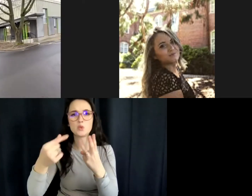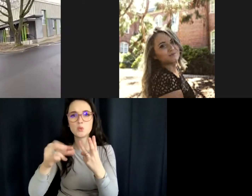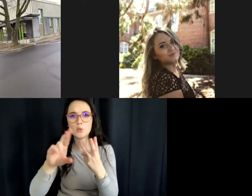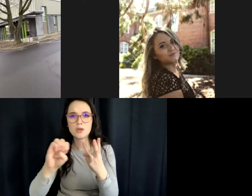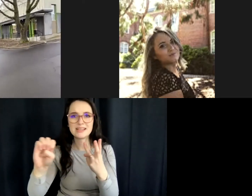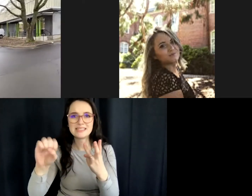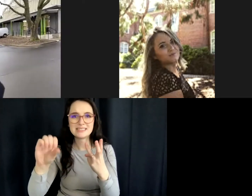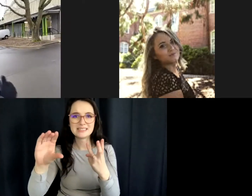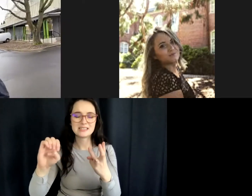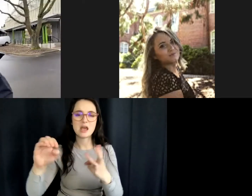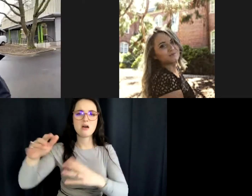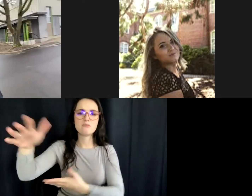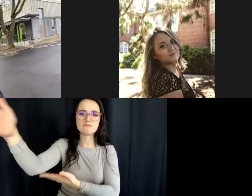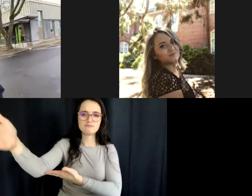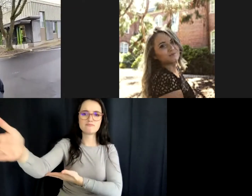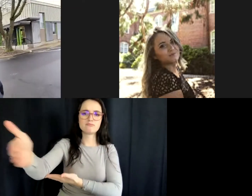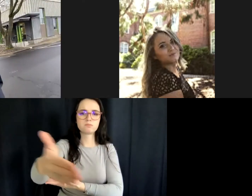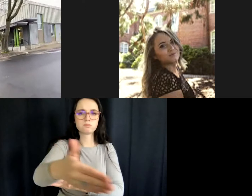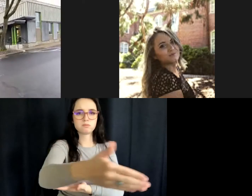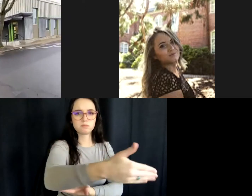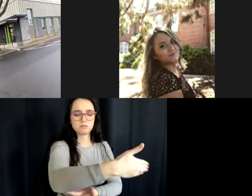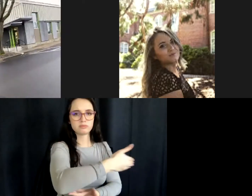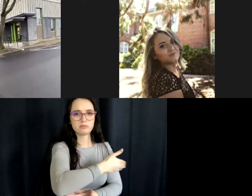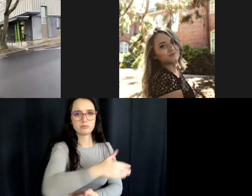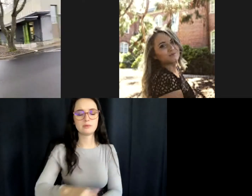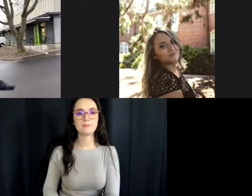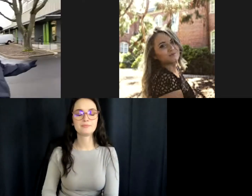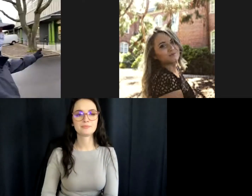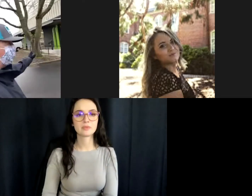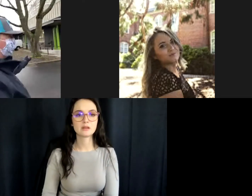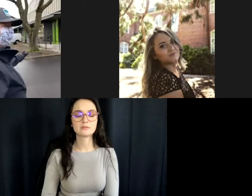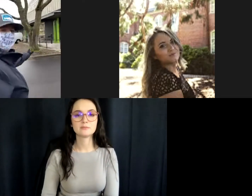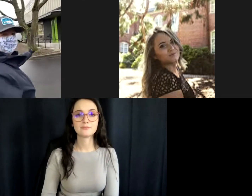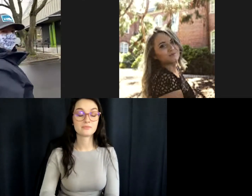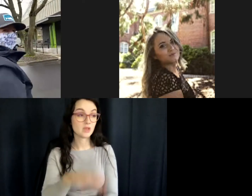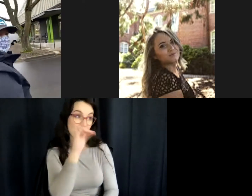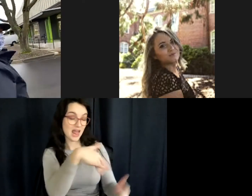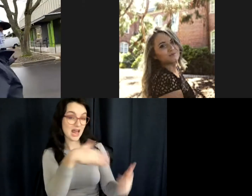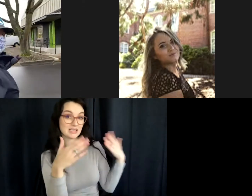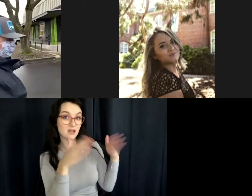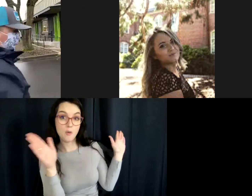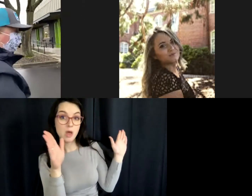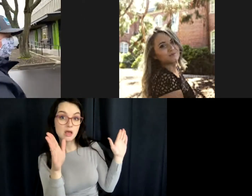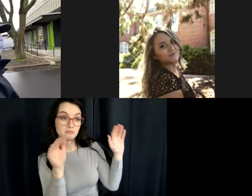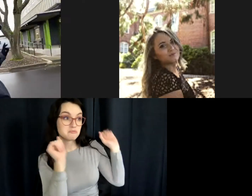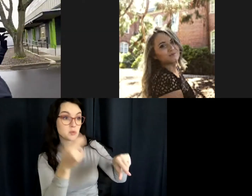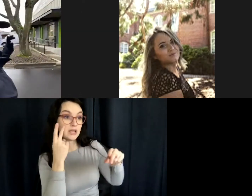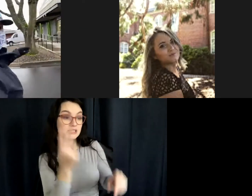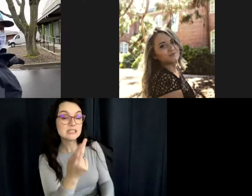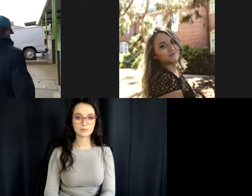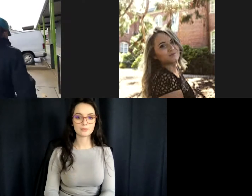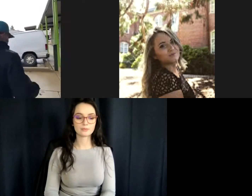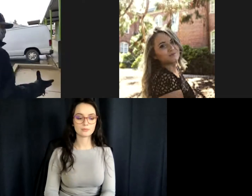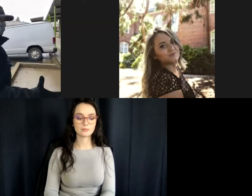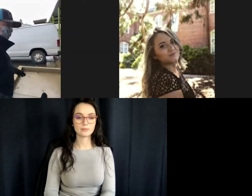there's operators are one of the things Yeah. we're really needing at this point. Sweet. Kids to really think about going into that biology